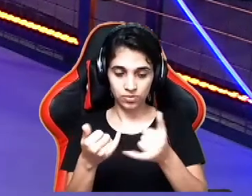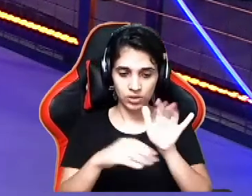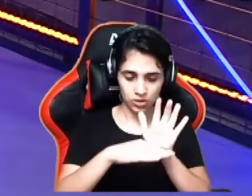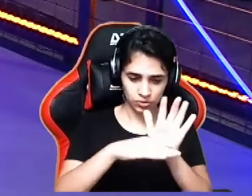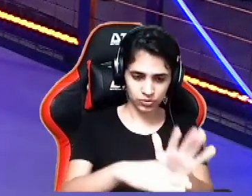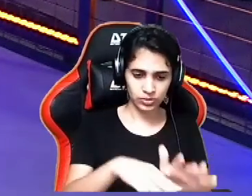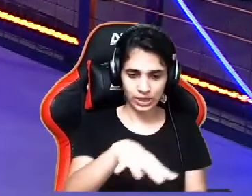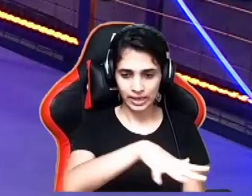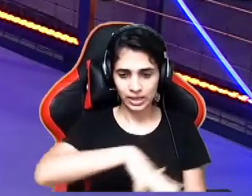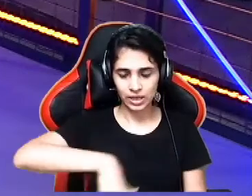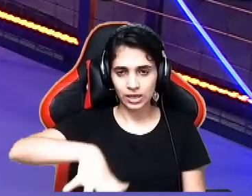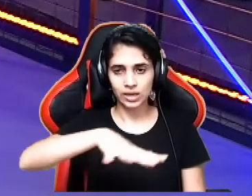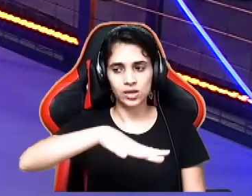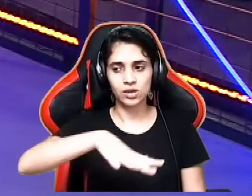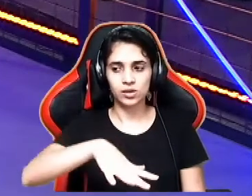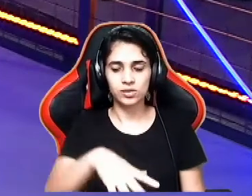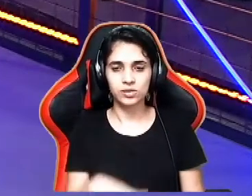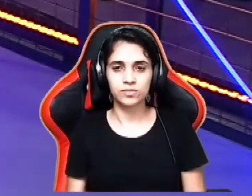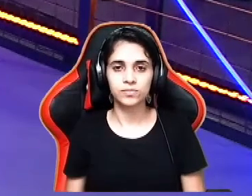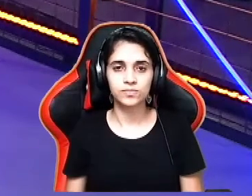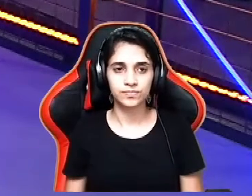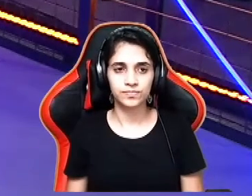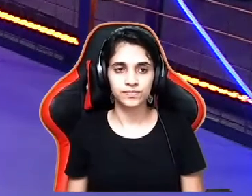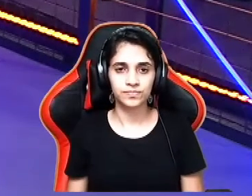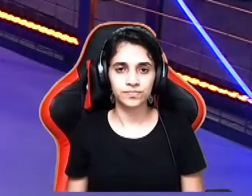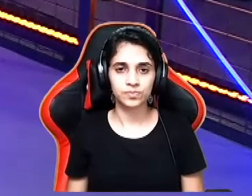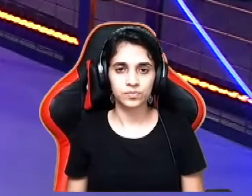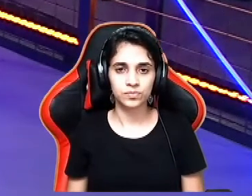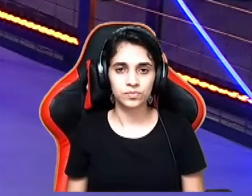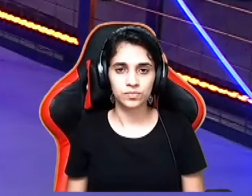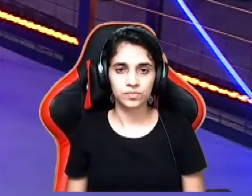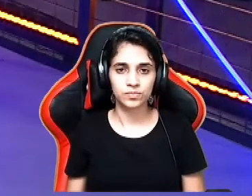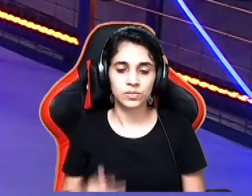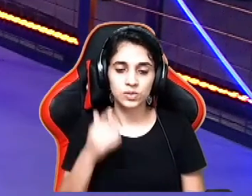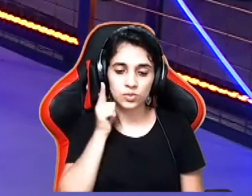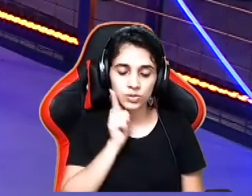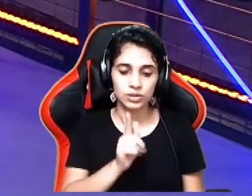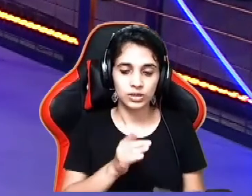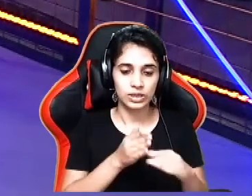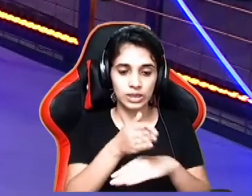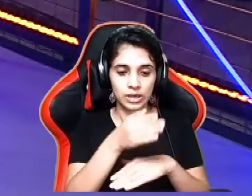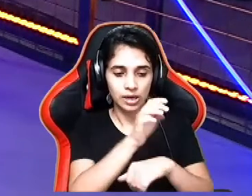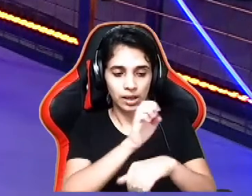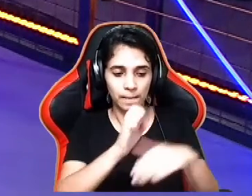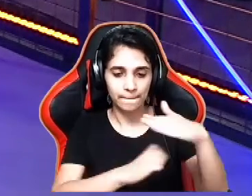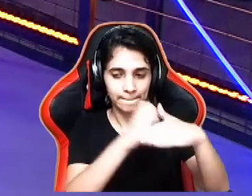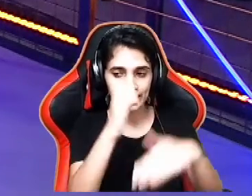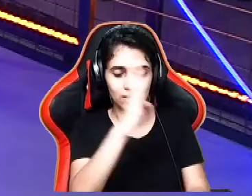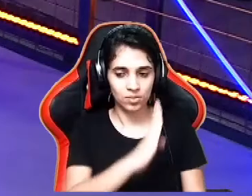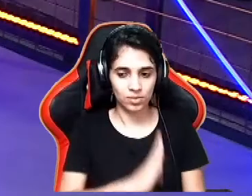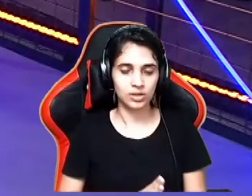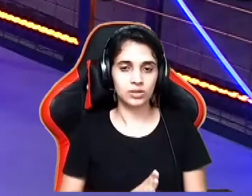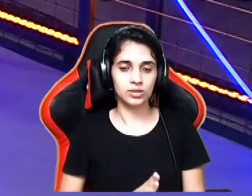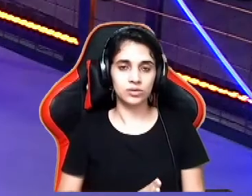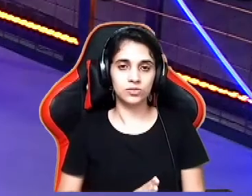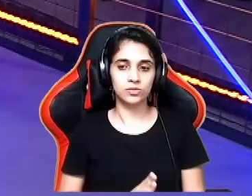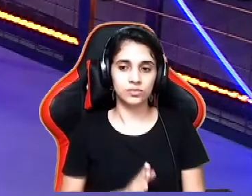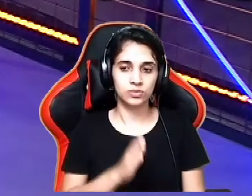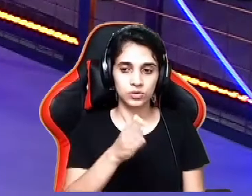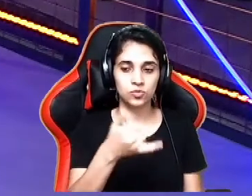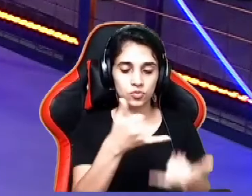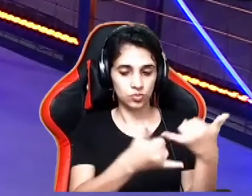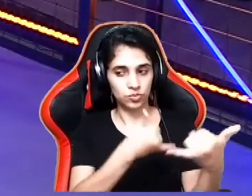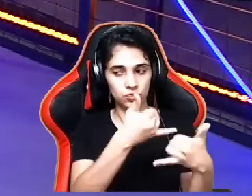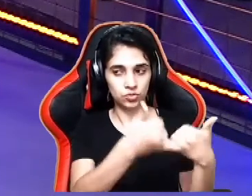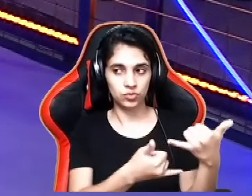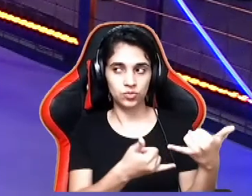talk about, helping the industry, but that's what it's about, right? Going after a Brazilian company, going